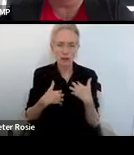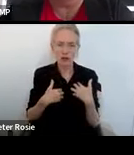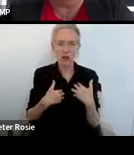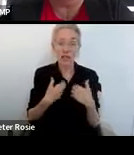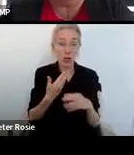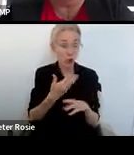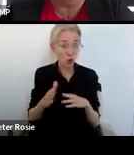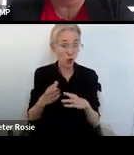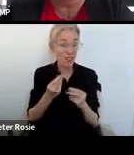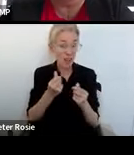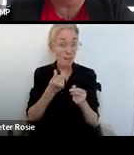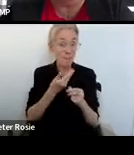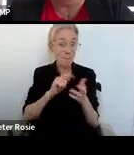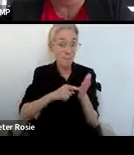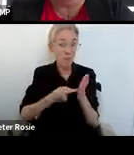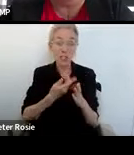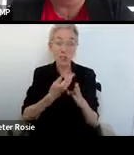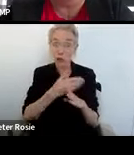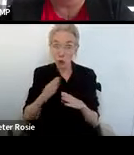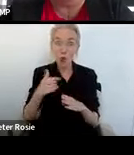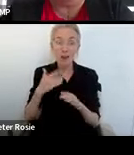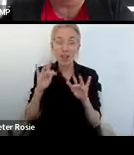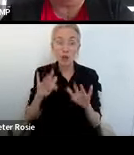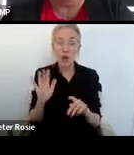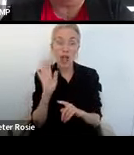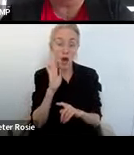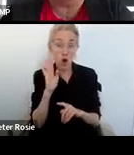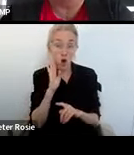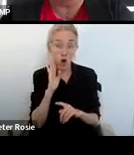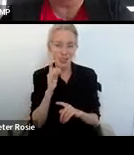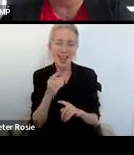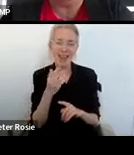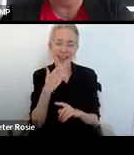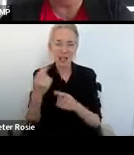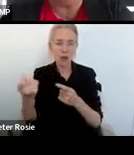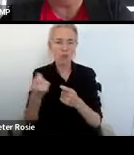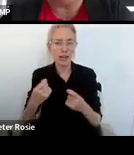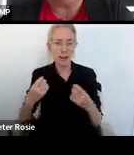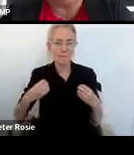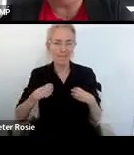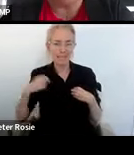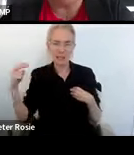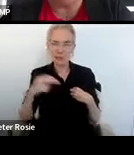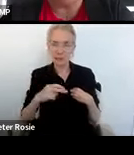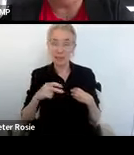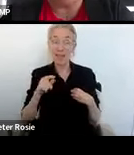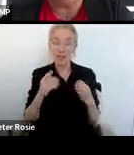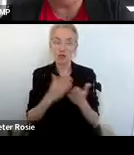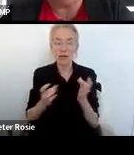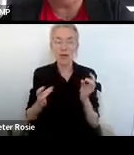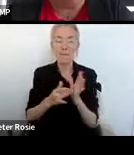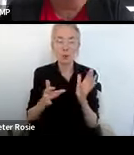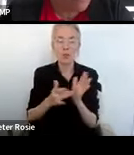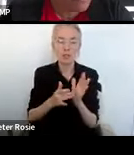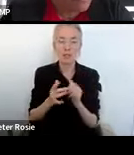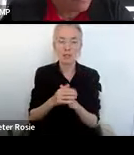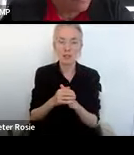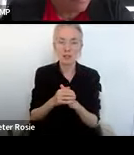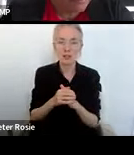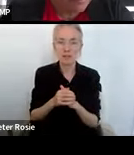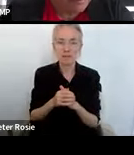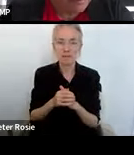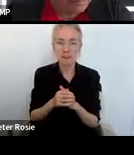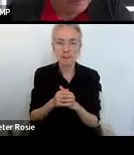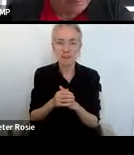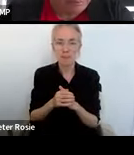raised before, and I really appreciate the business perspective, in particular, the PCBU issue as